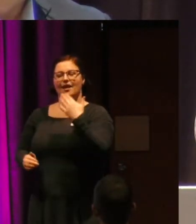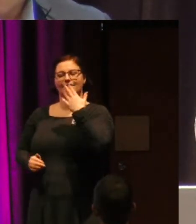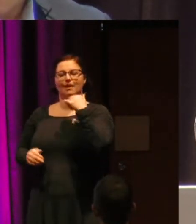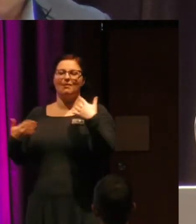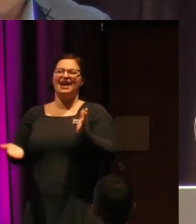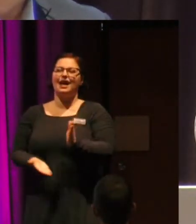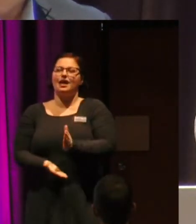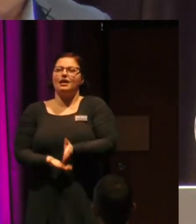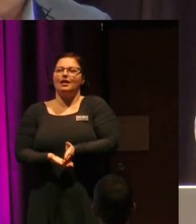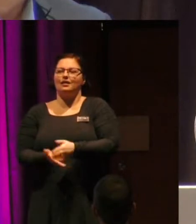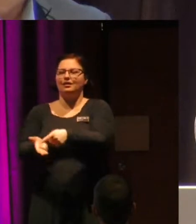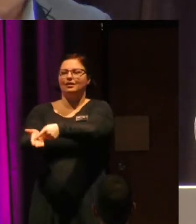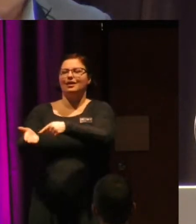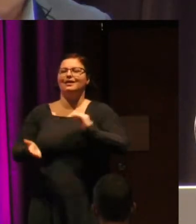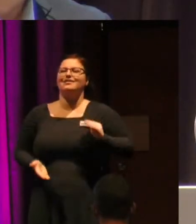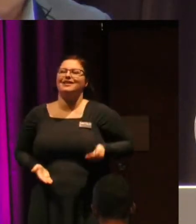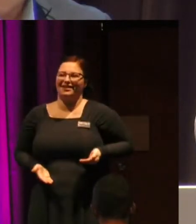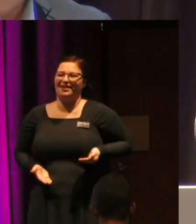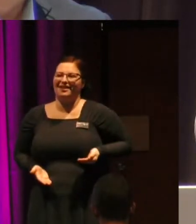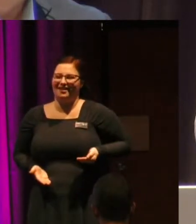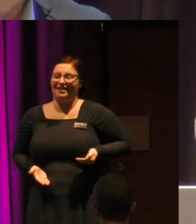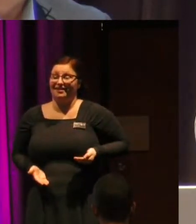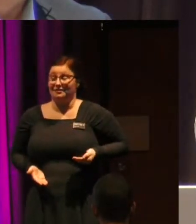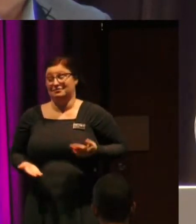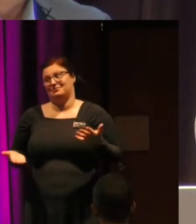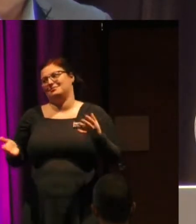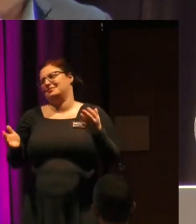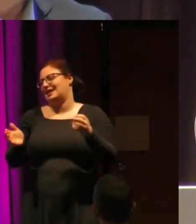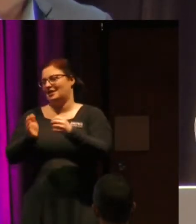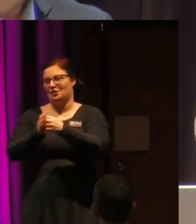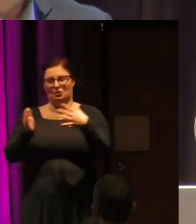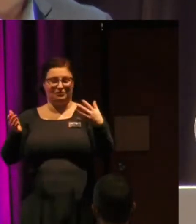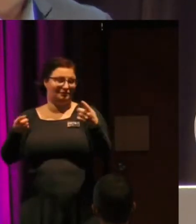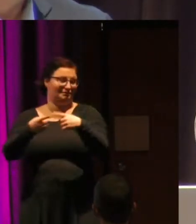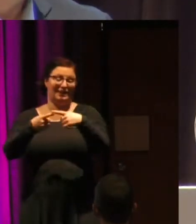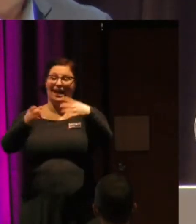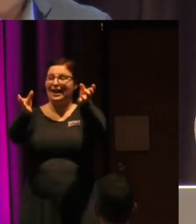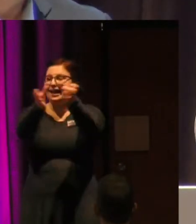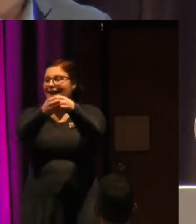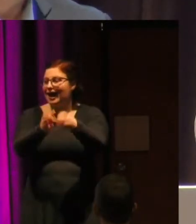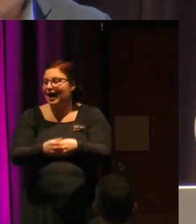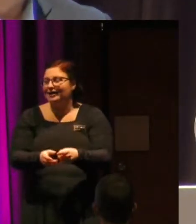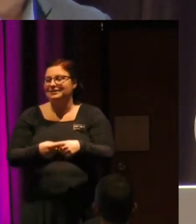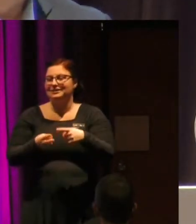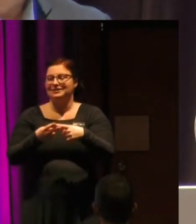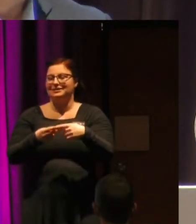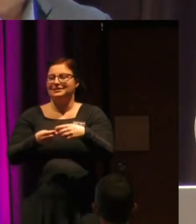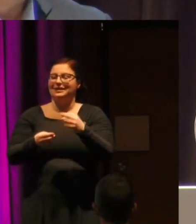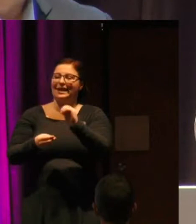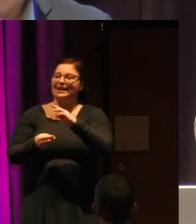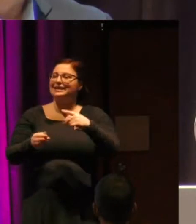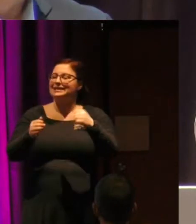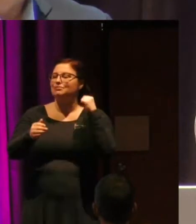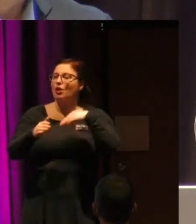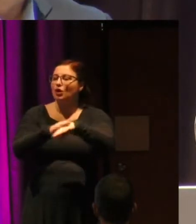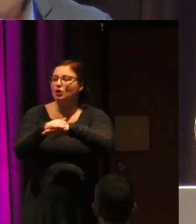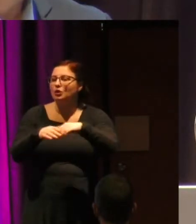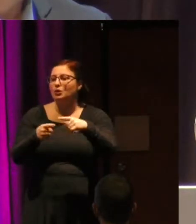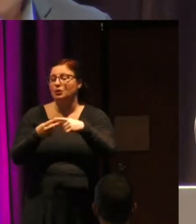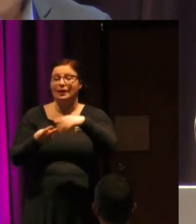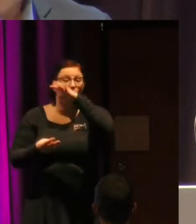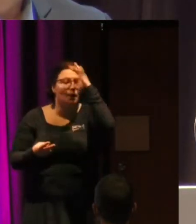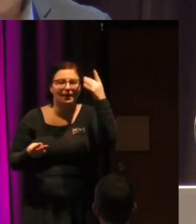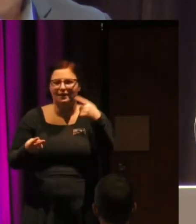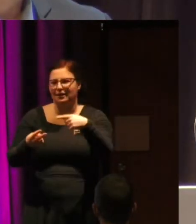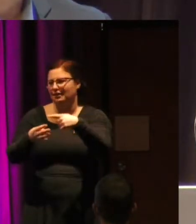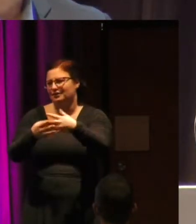right woman. And that is because of class, ethnicity, age,